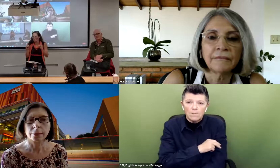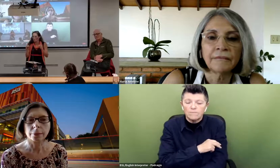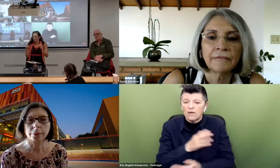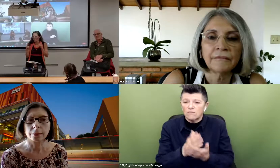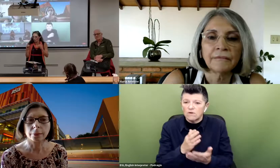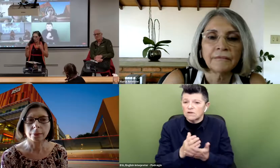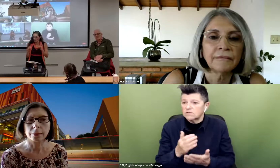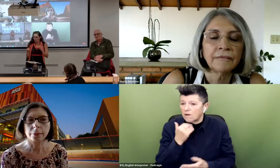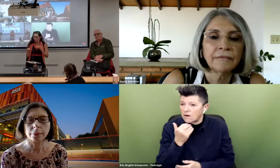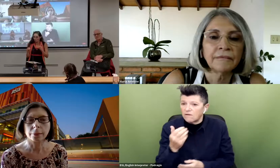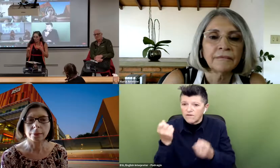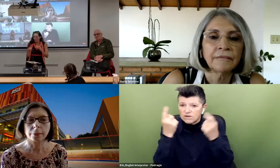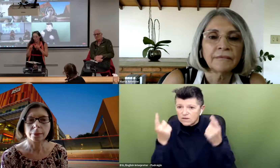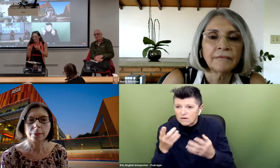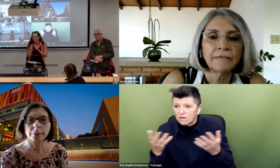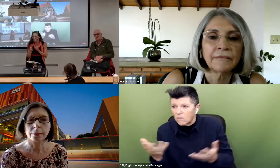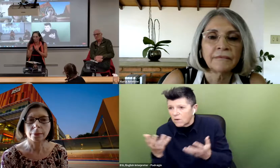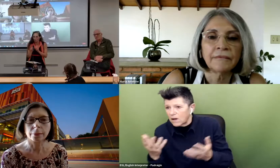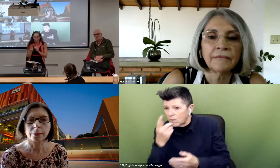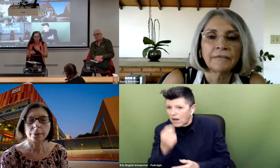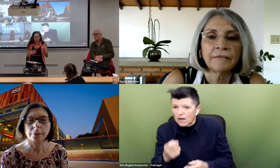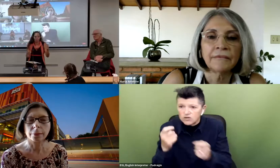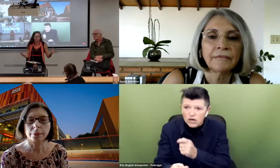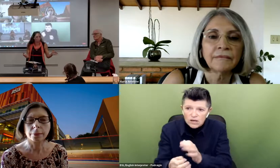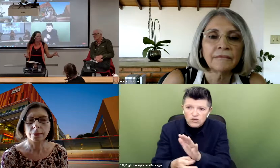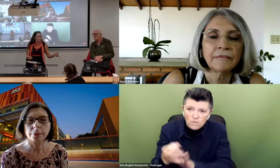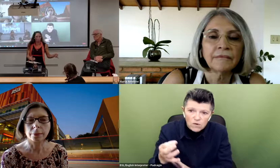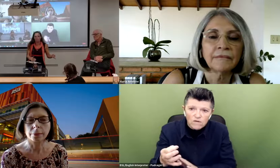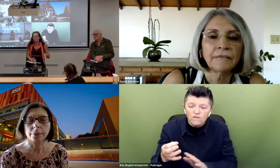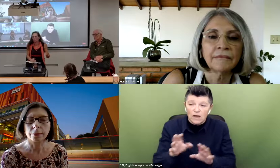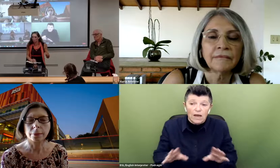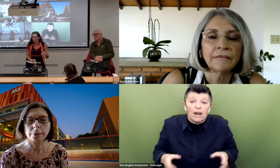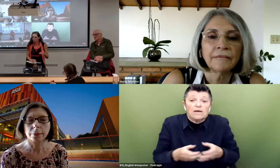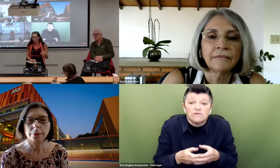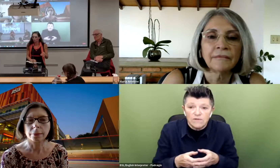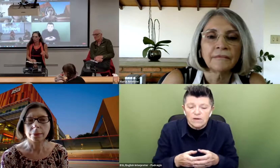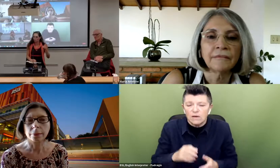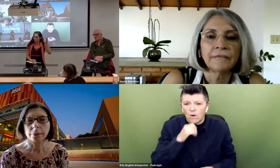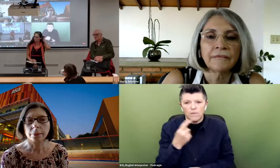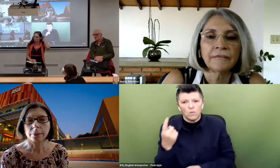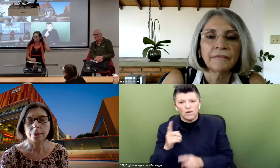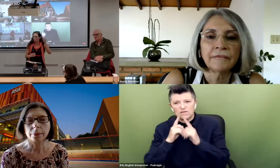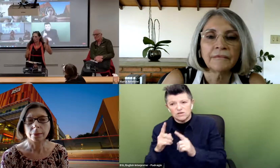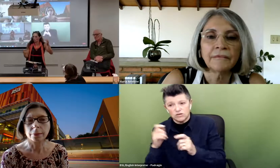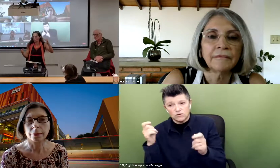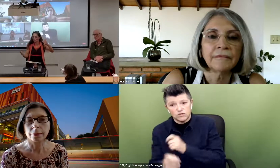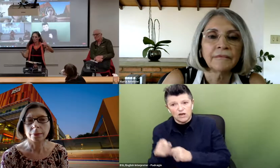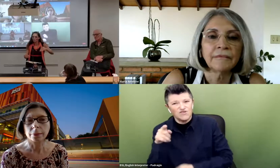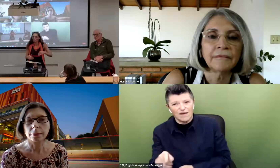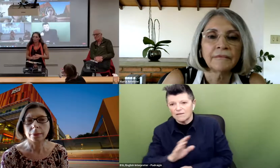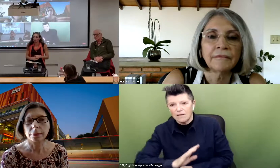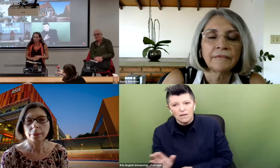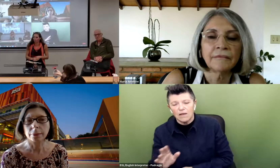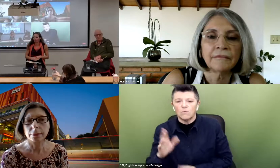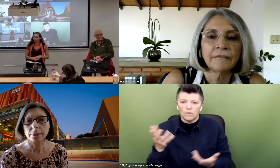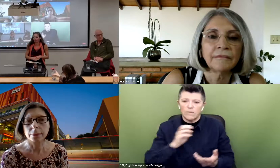room is for change and improvement and how we can collectively do that, because it's not going to be an individual teacher who's going to change this, right? It's going to be a teachers union,